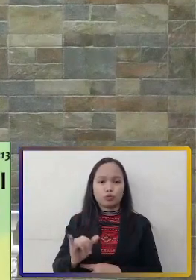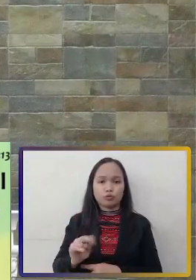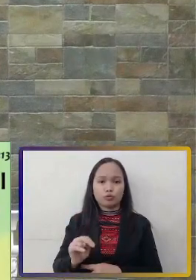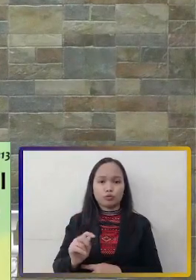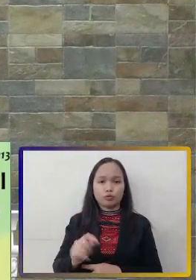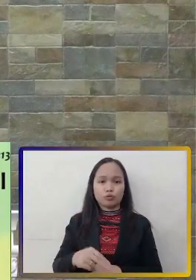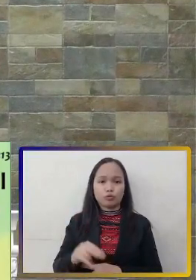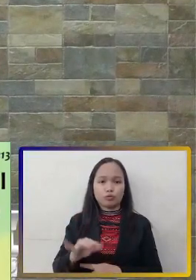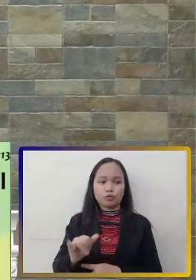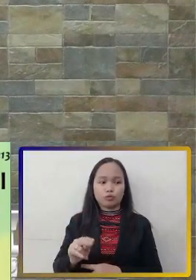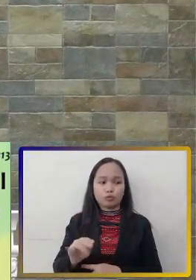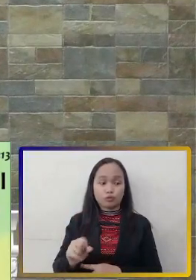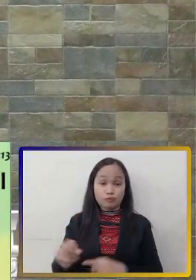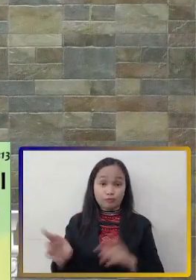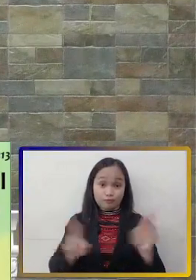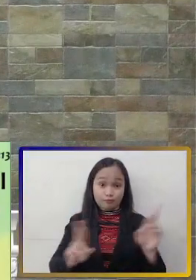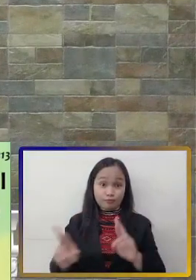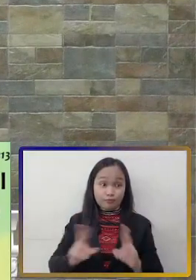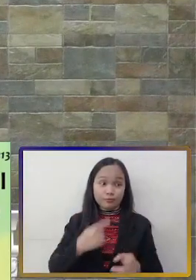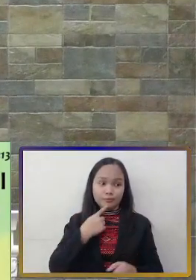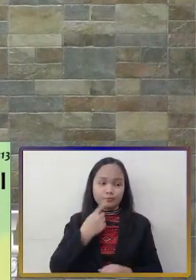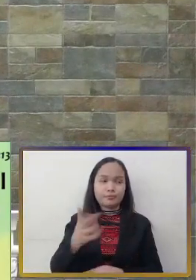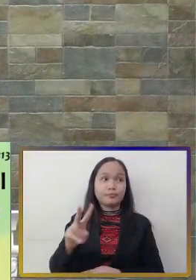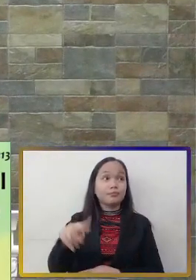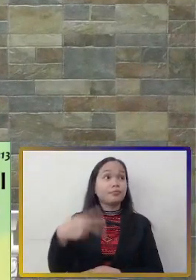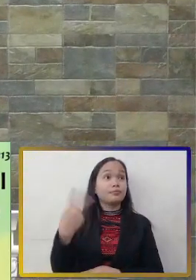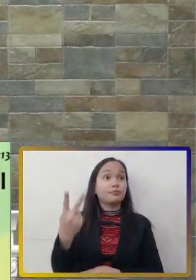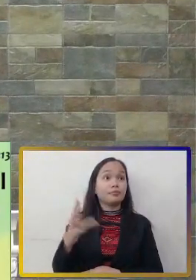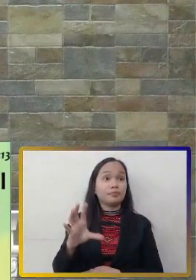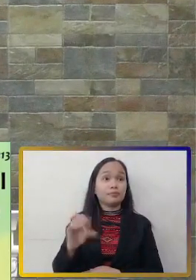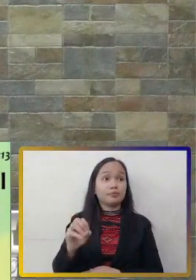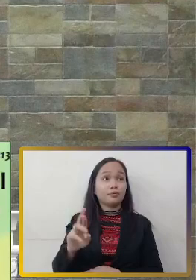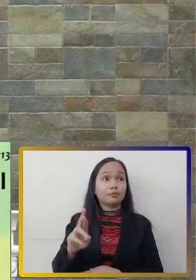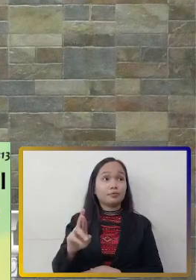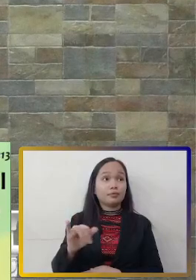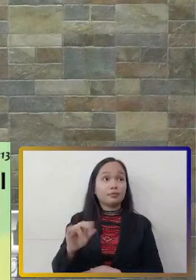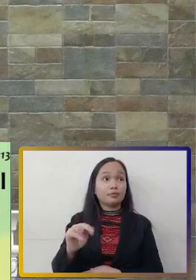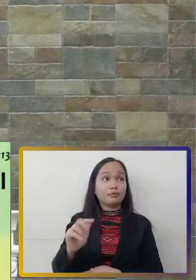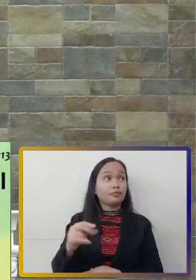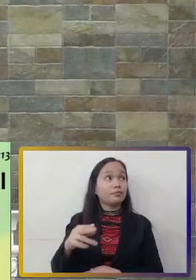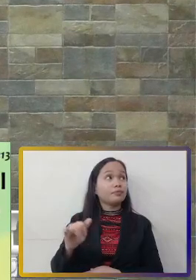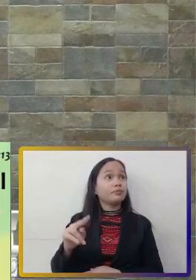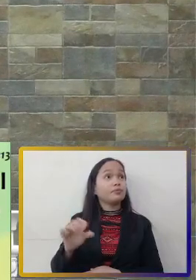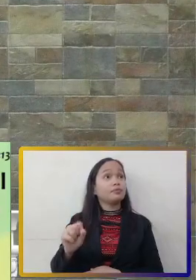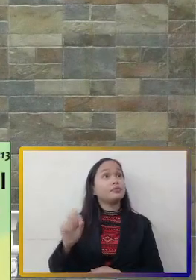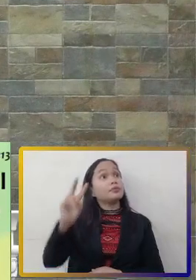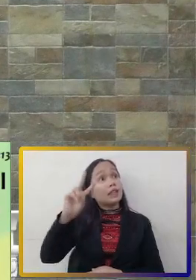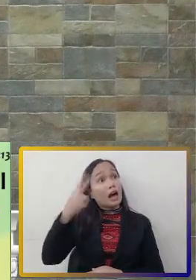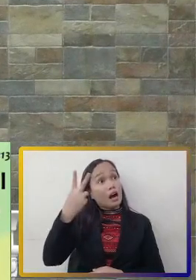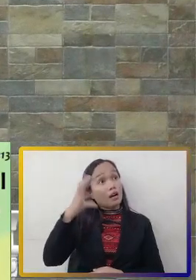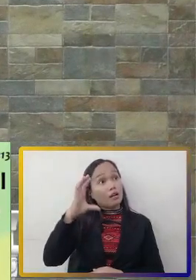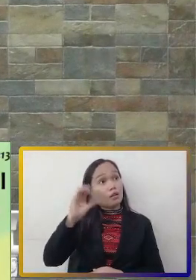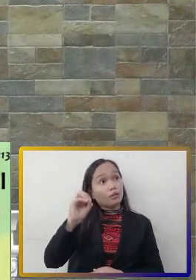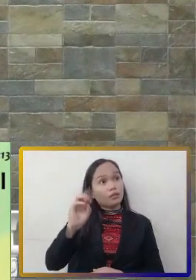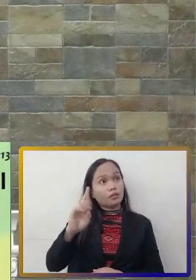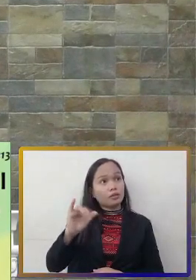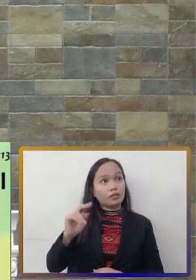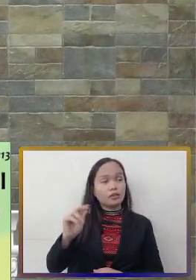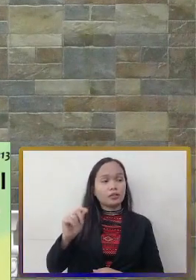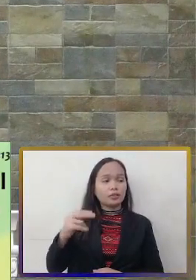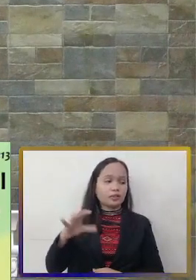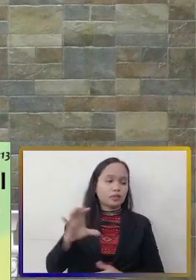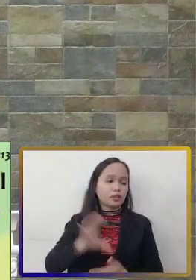right? I hope you're following me. All right? 2 Corinthians chapter 10 now. 2 Corinthians chapter